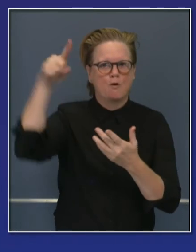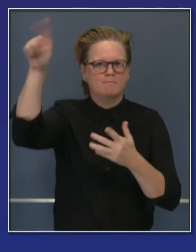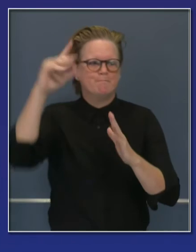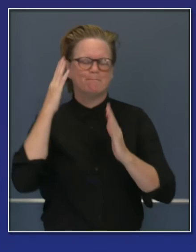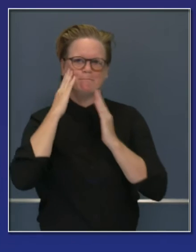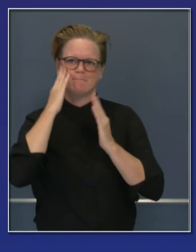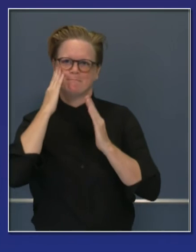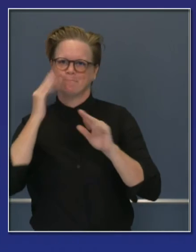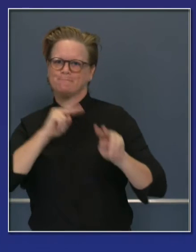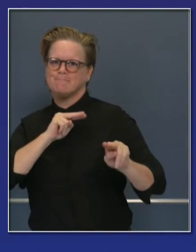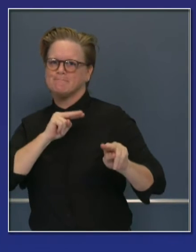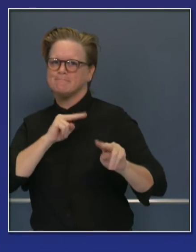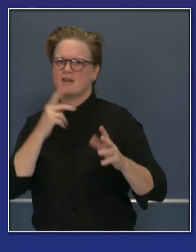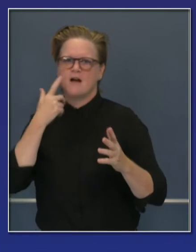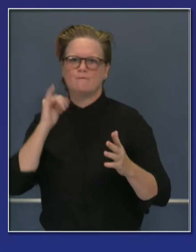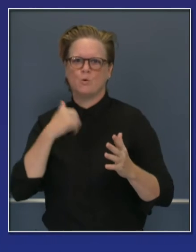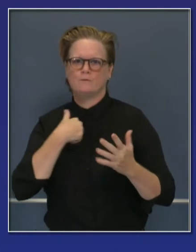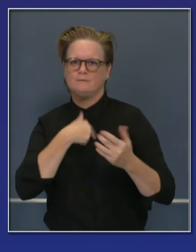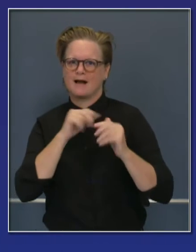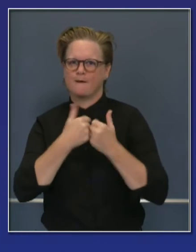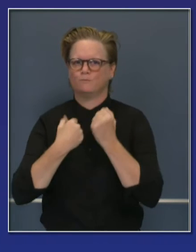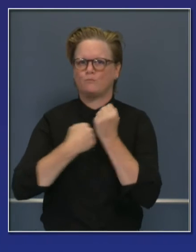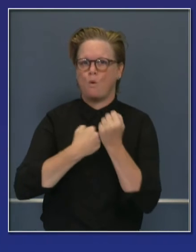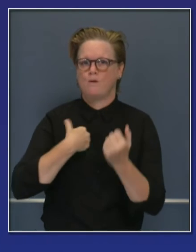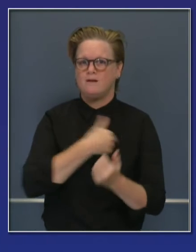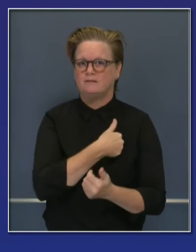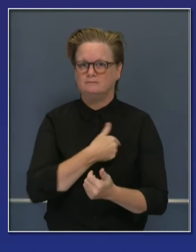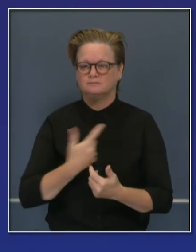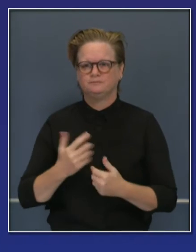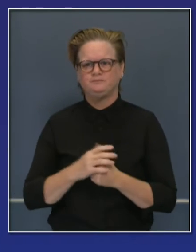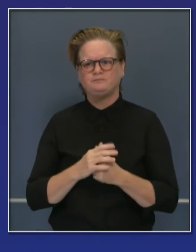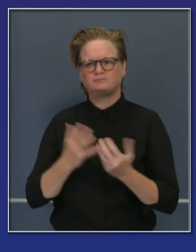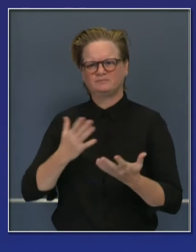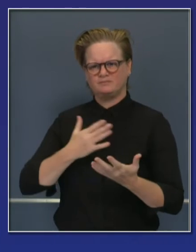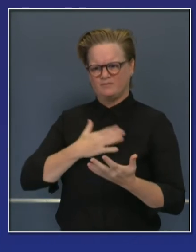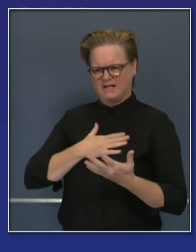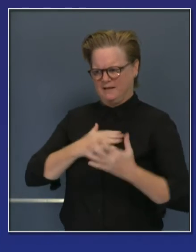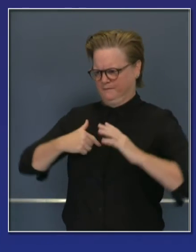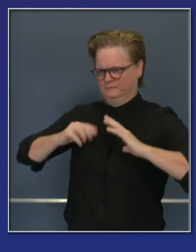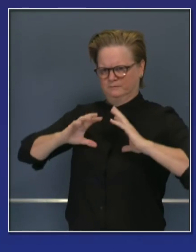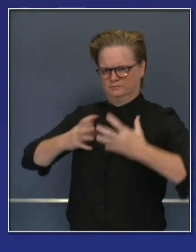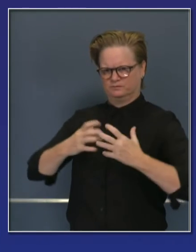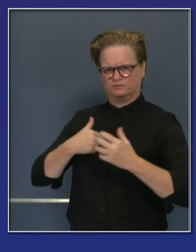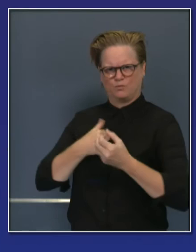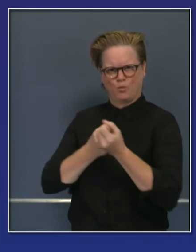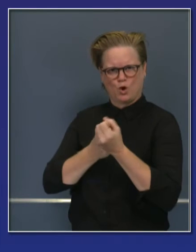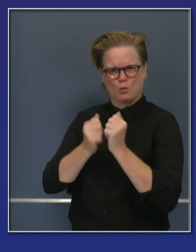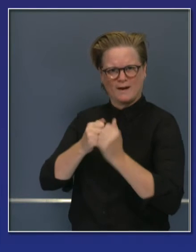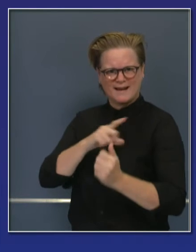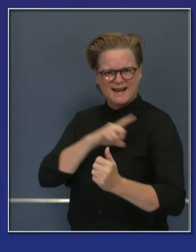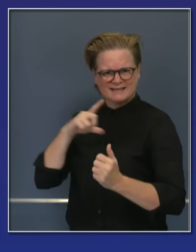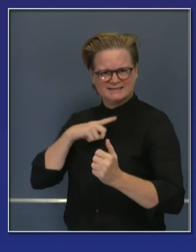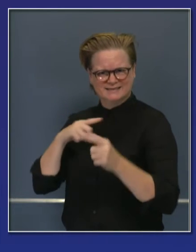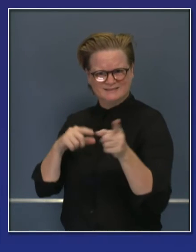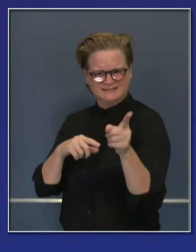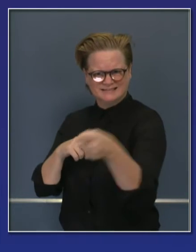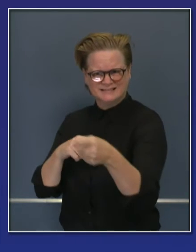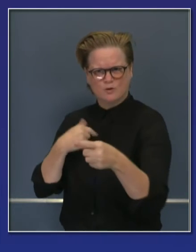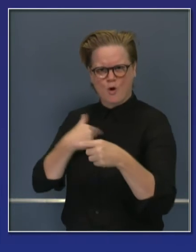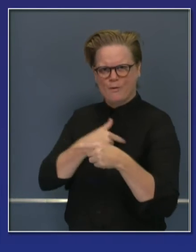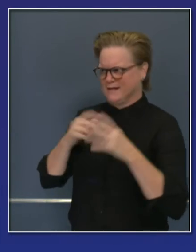is also looking to work with the legislature. We are collectively working with the legislature, and we will be